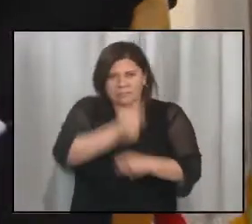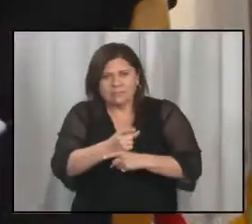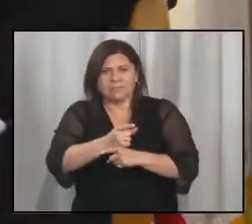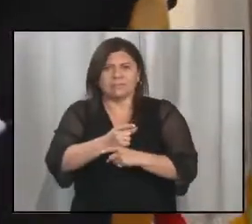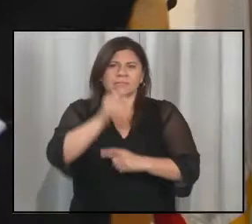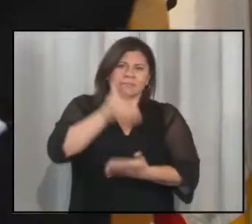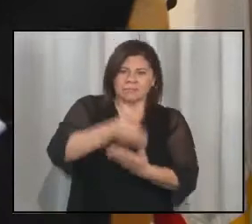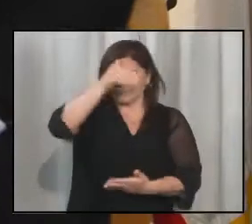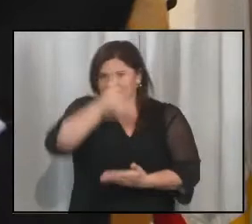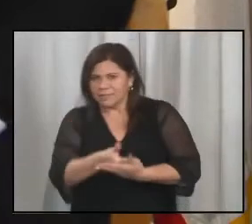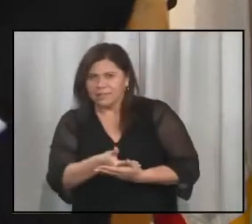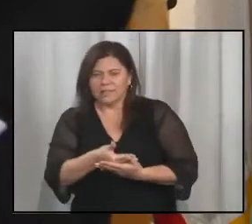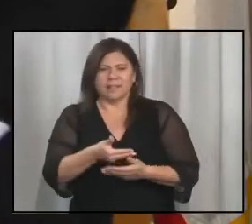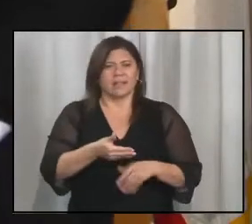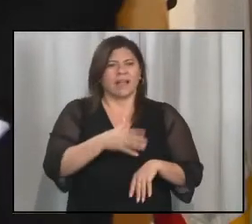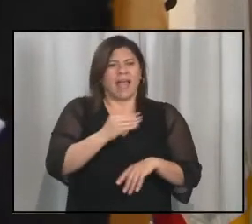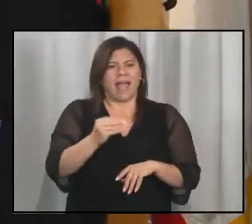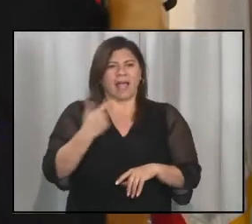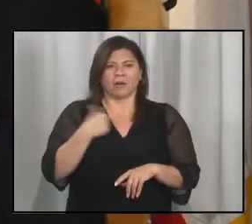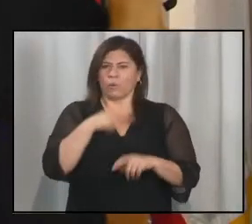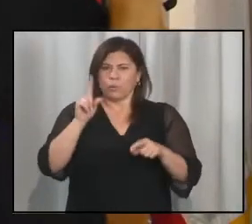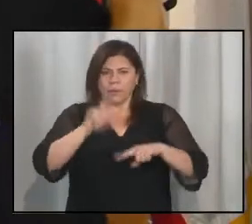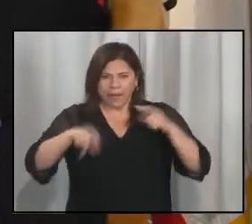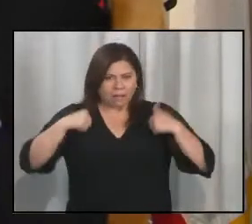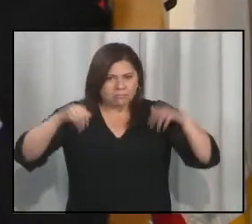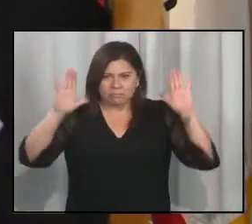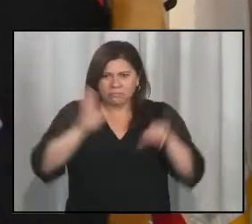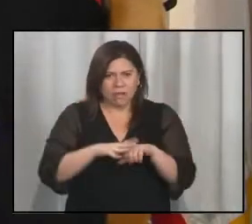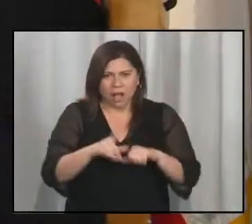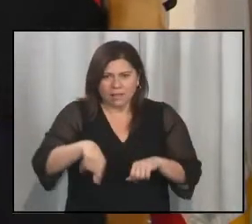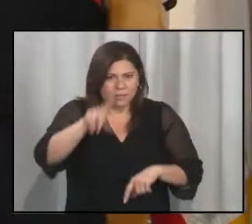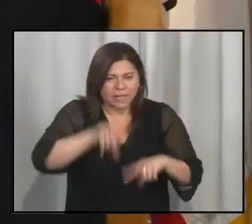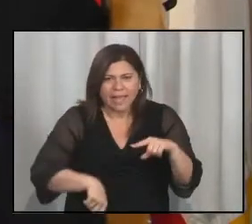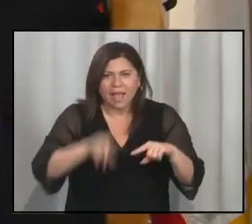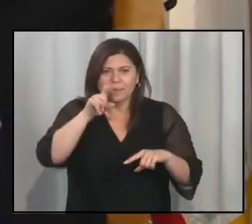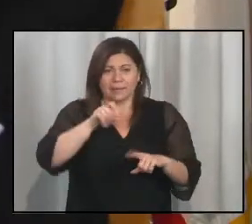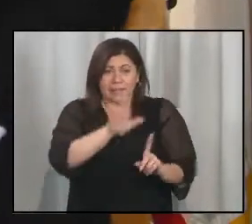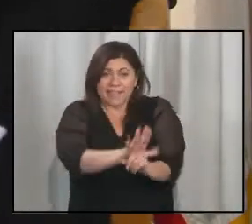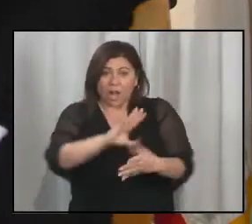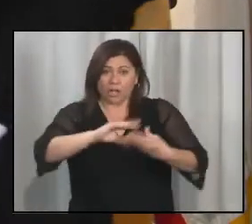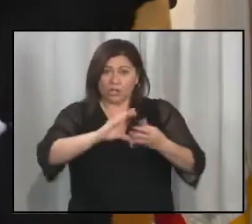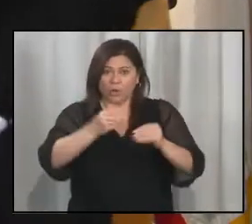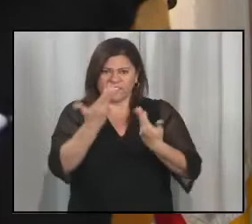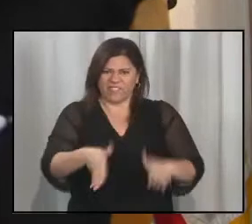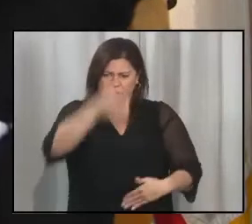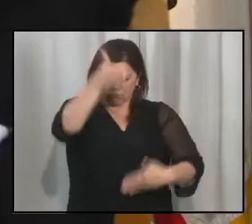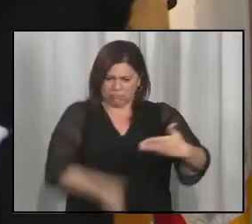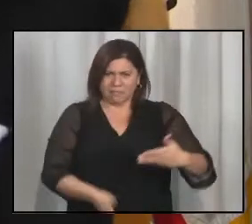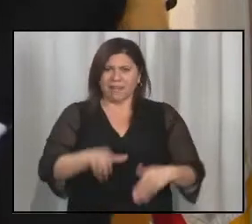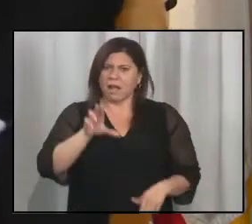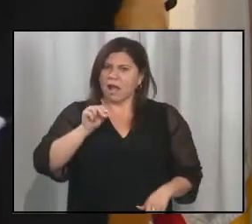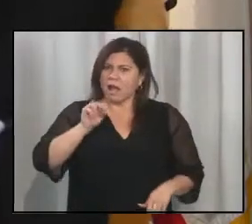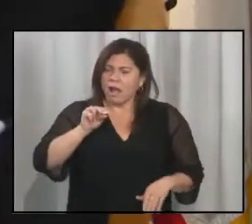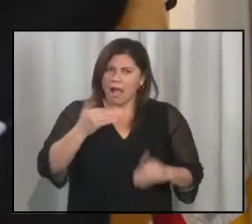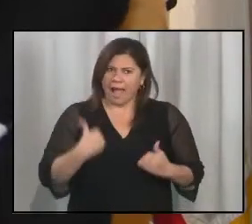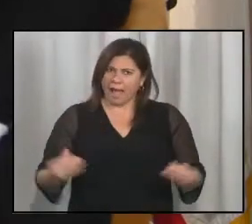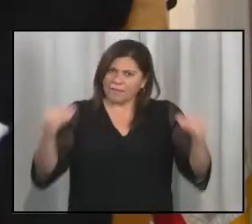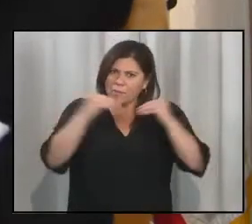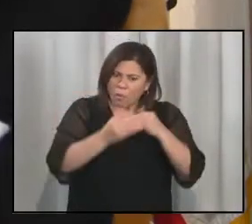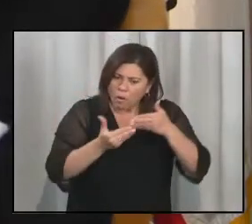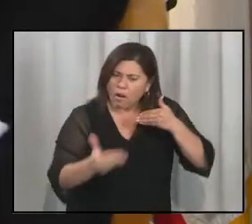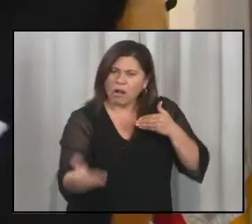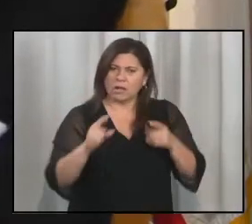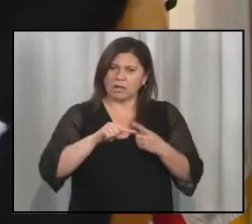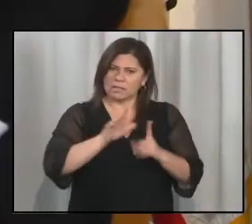daughters, and we can't give up on them because their story isn't over yet. No. Right? No. There's a whole lot more to their